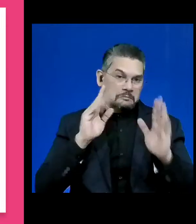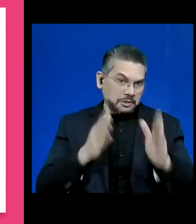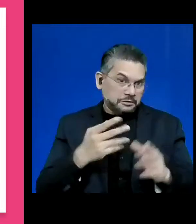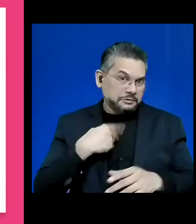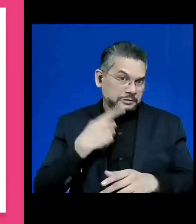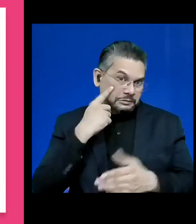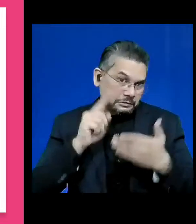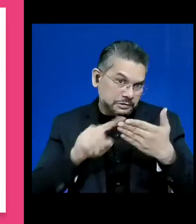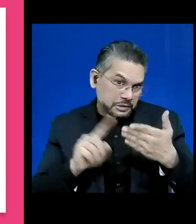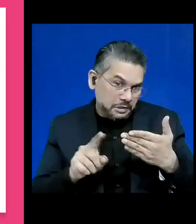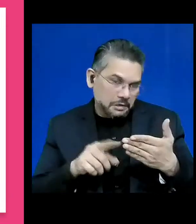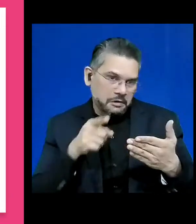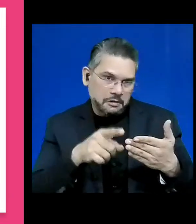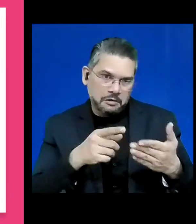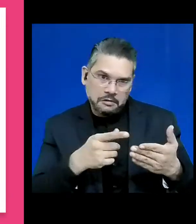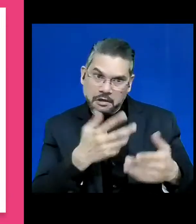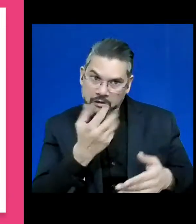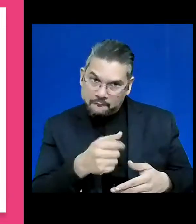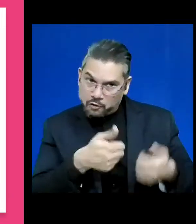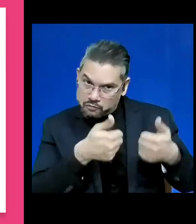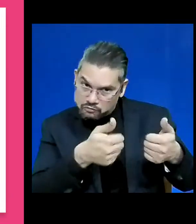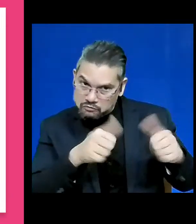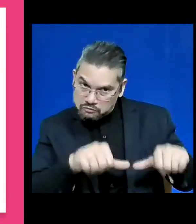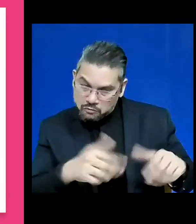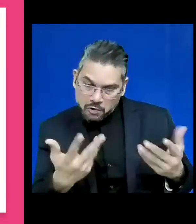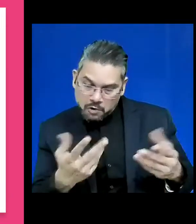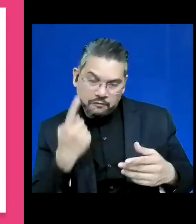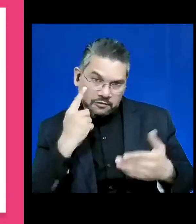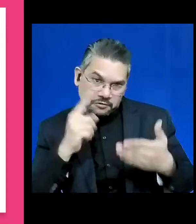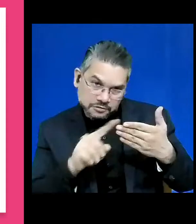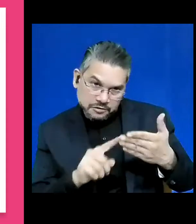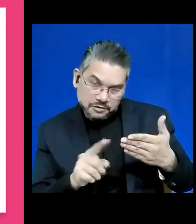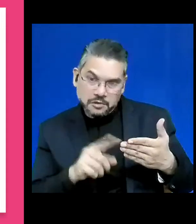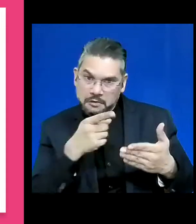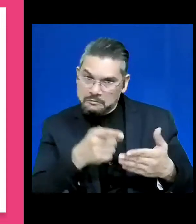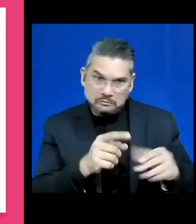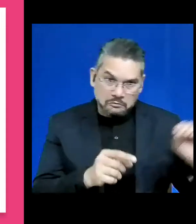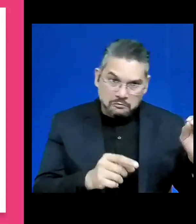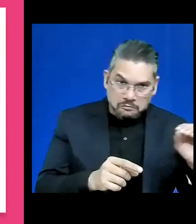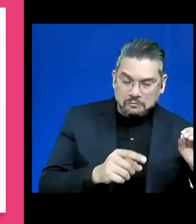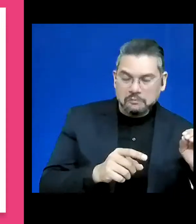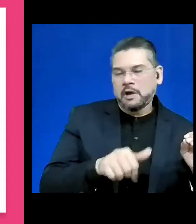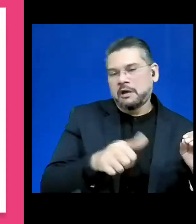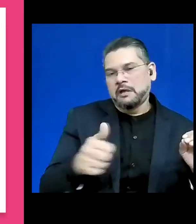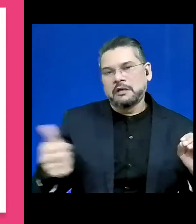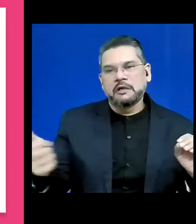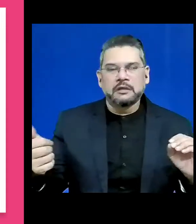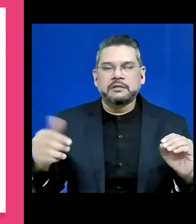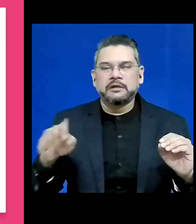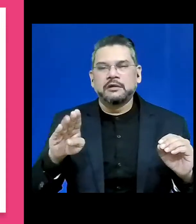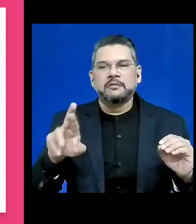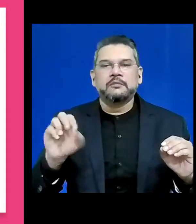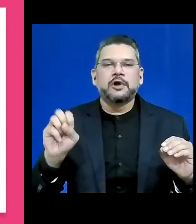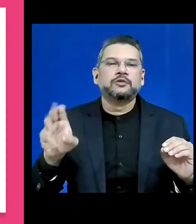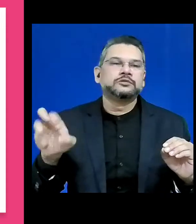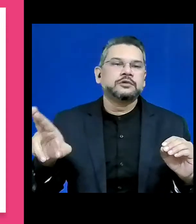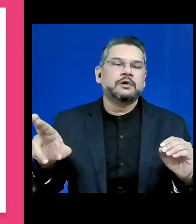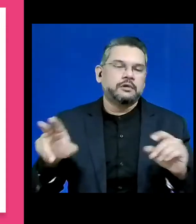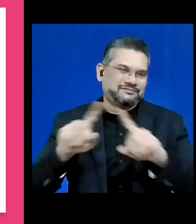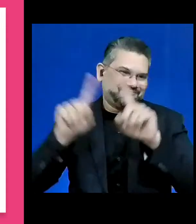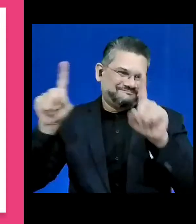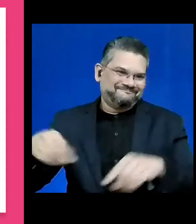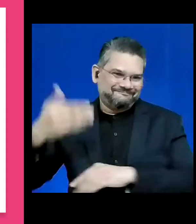supported before you use them, and which browsers are supported on, because not all browsers support all